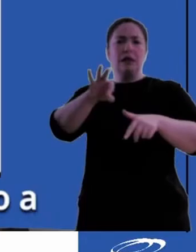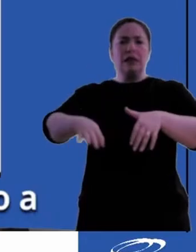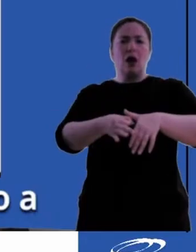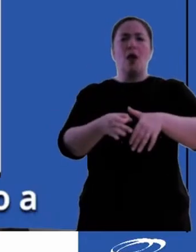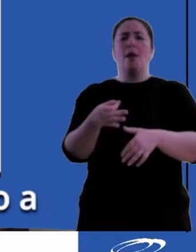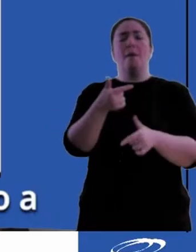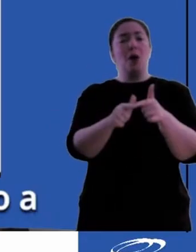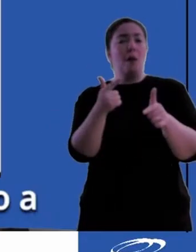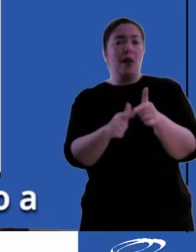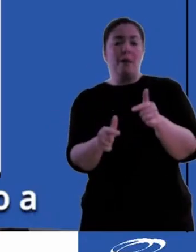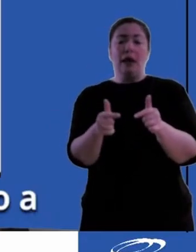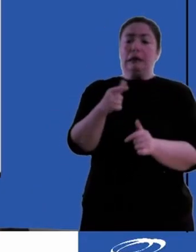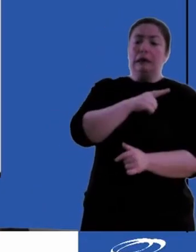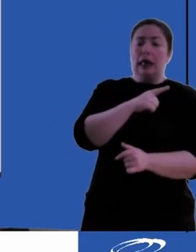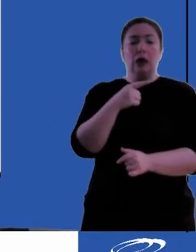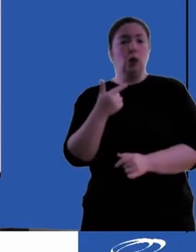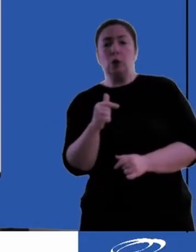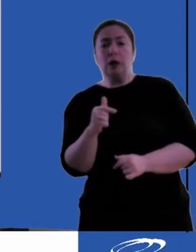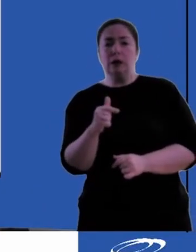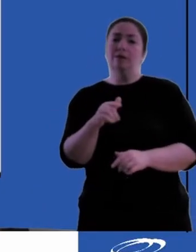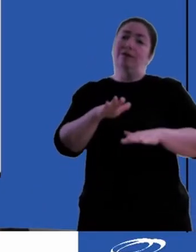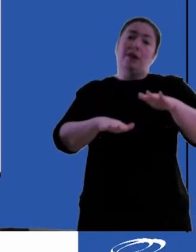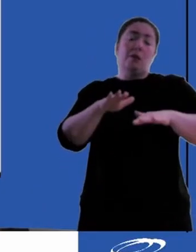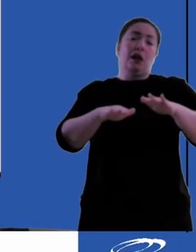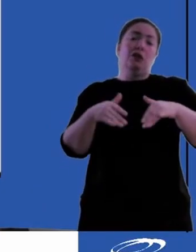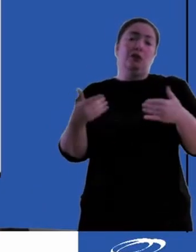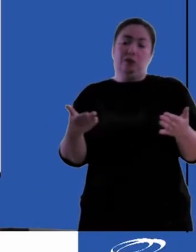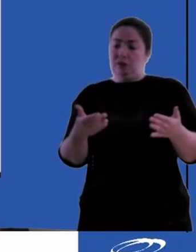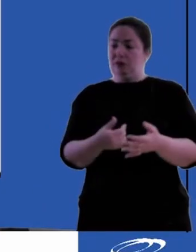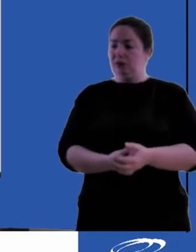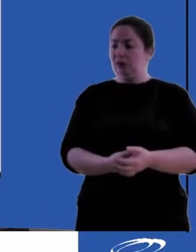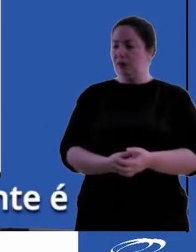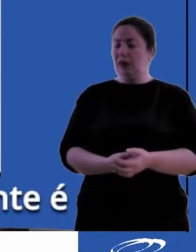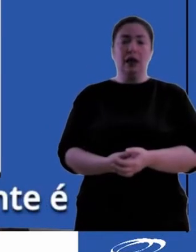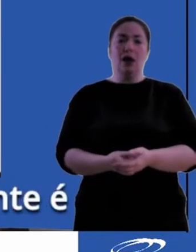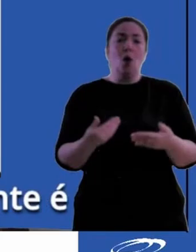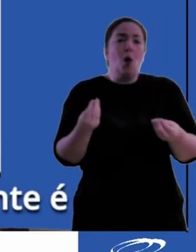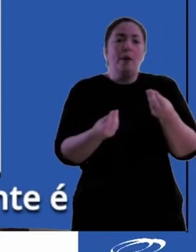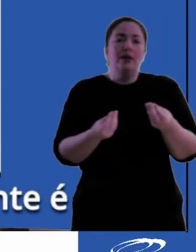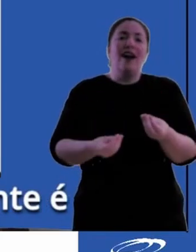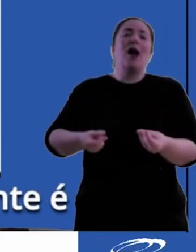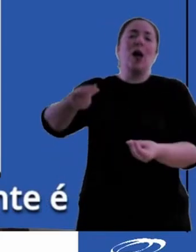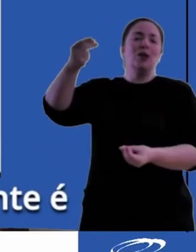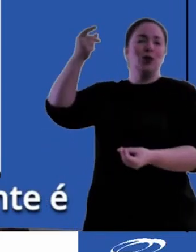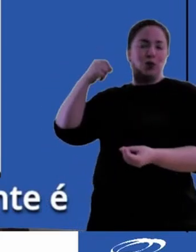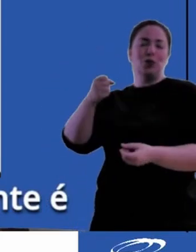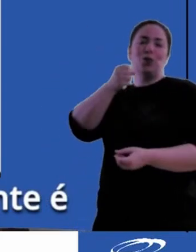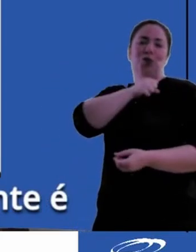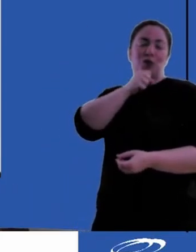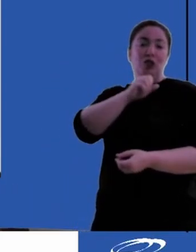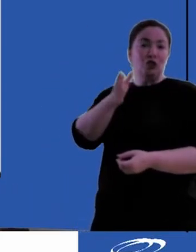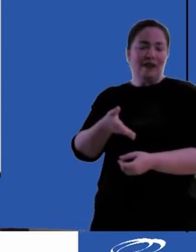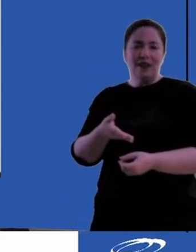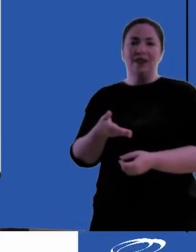count, as well as a neutrophil percentage. These are old-fashioned tests that are available in almost any lab. What's important is that the